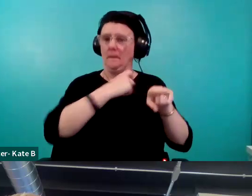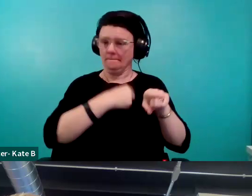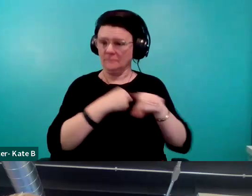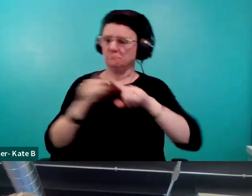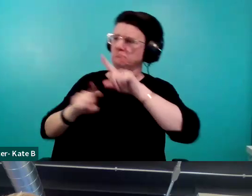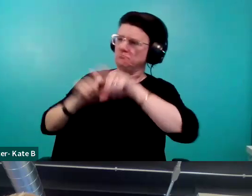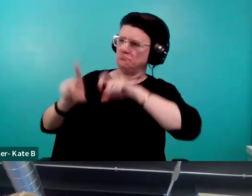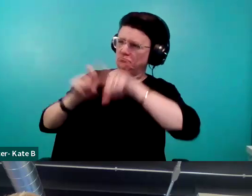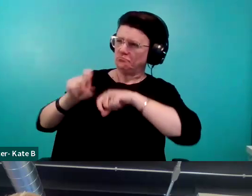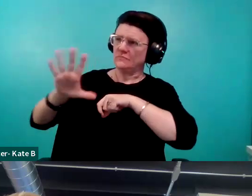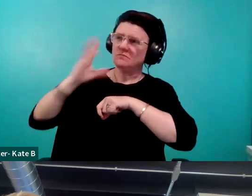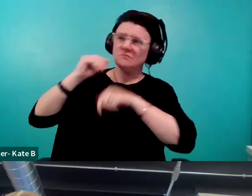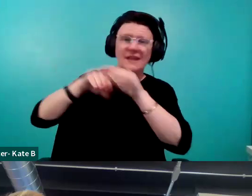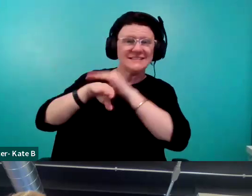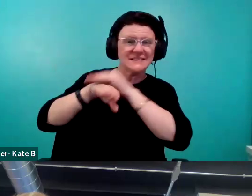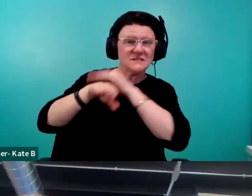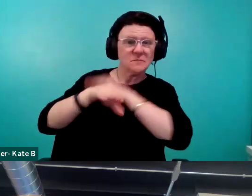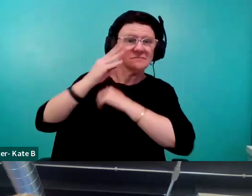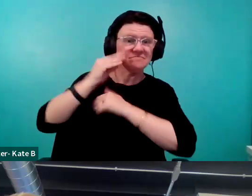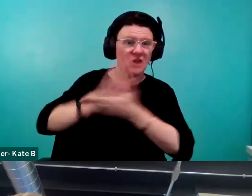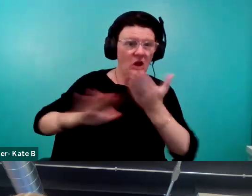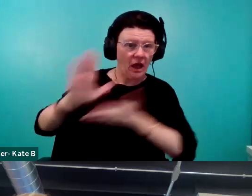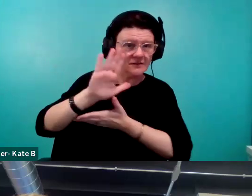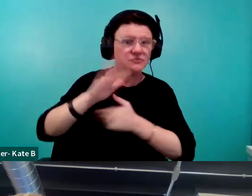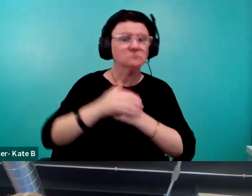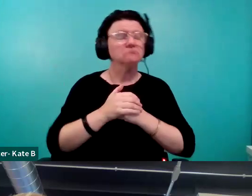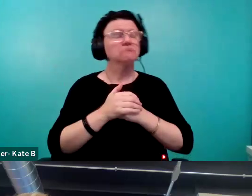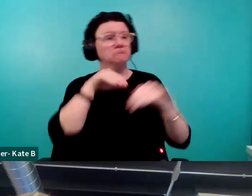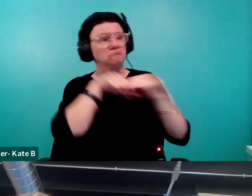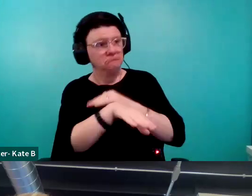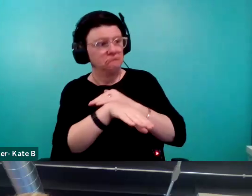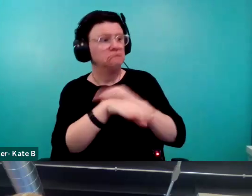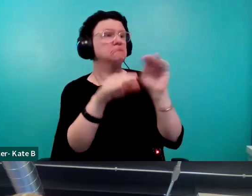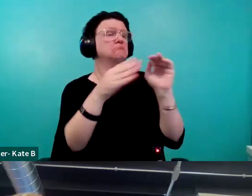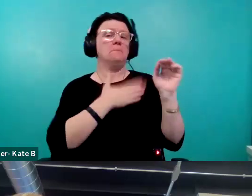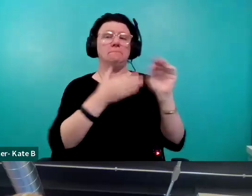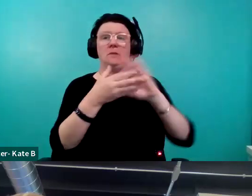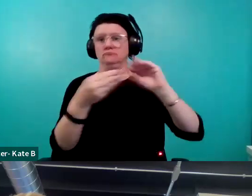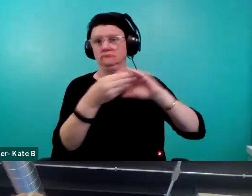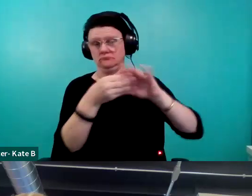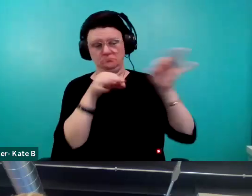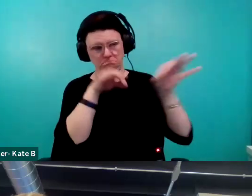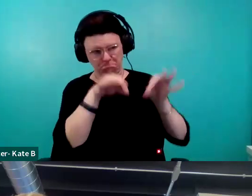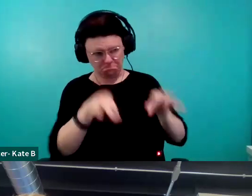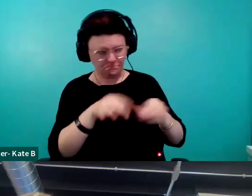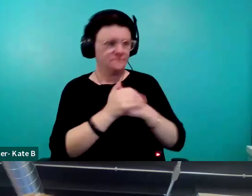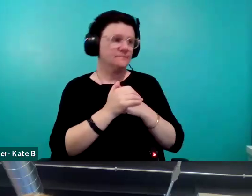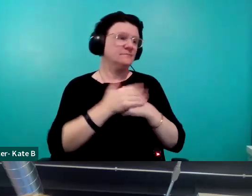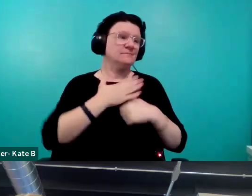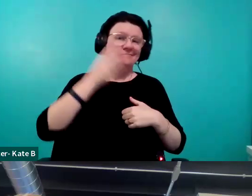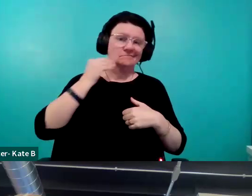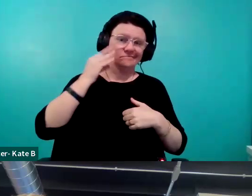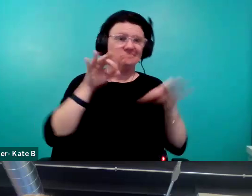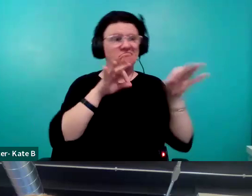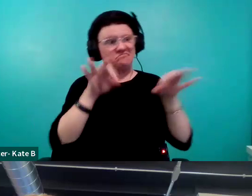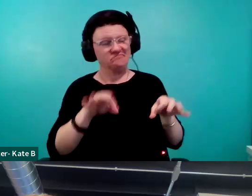and ask me about the accessibility at the college. So I went in, I told them part of my story, told them about my experience. I